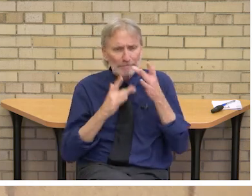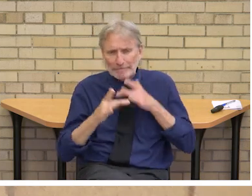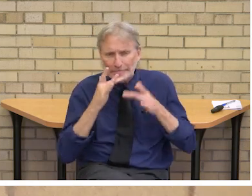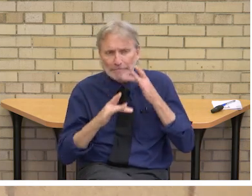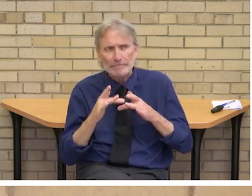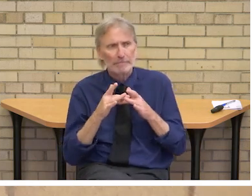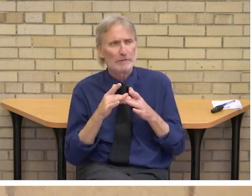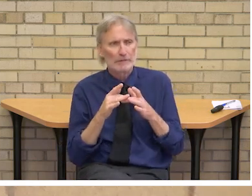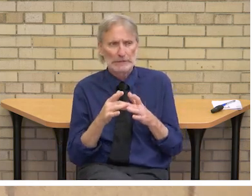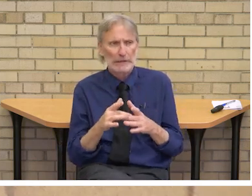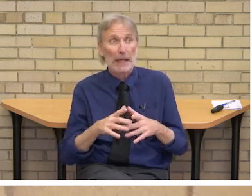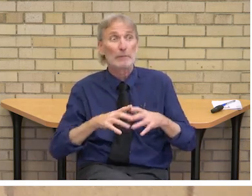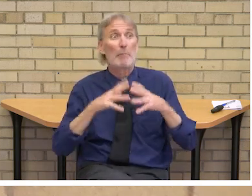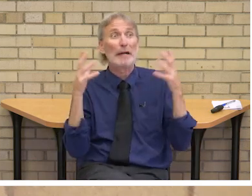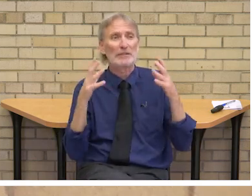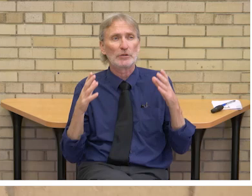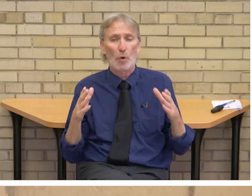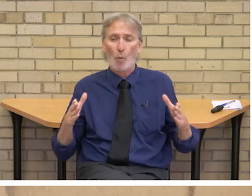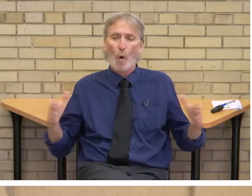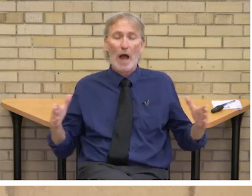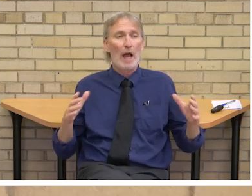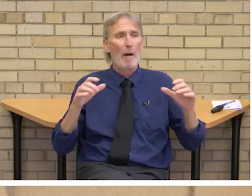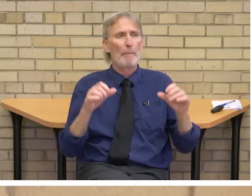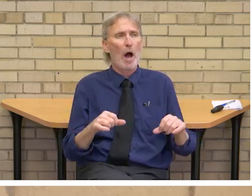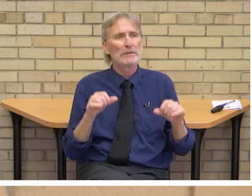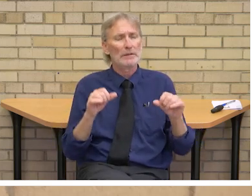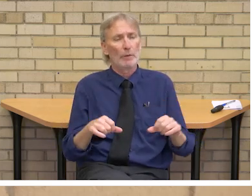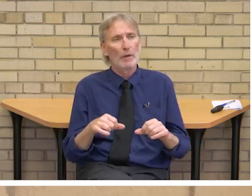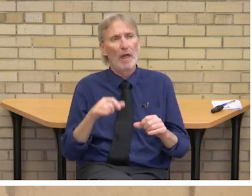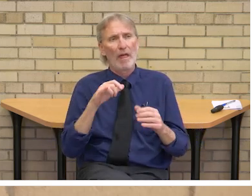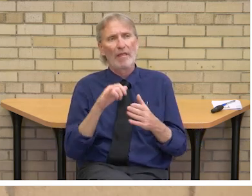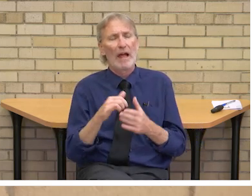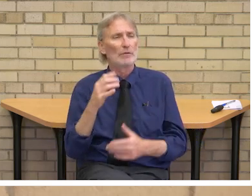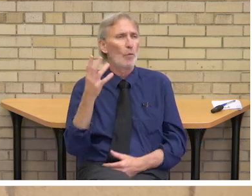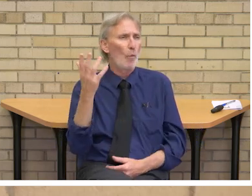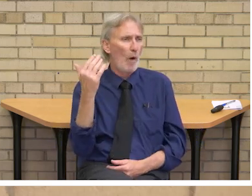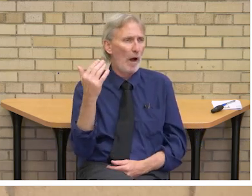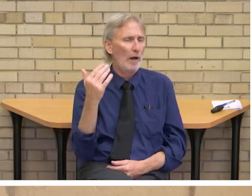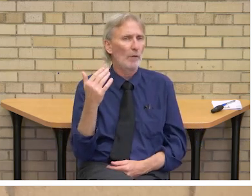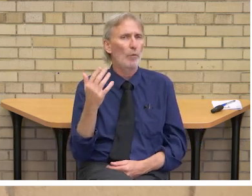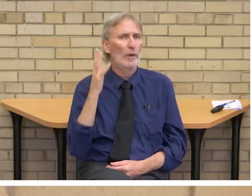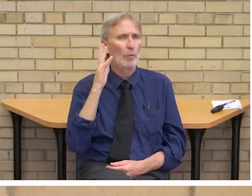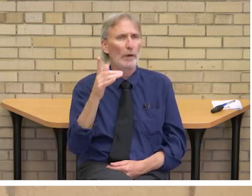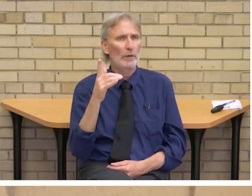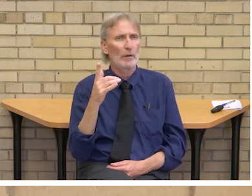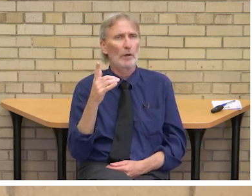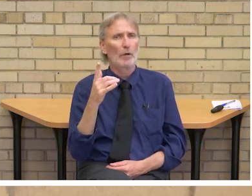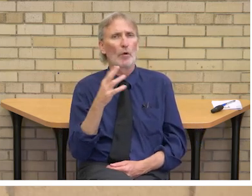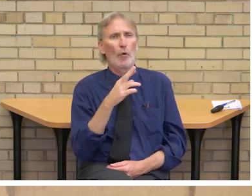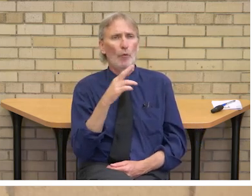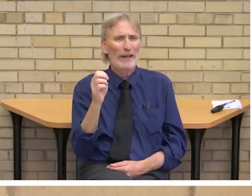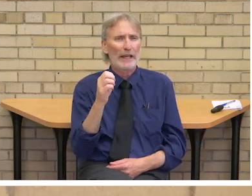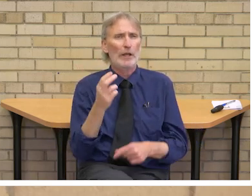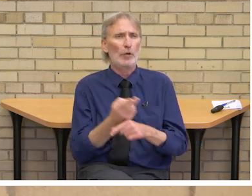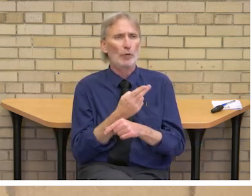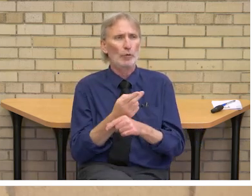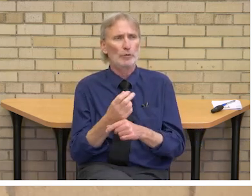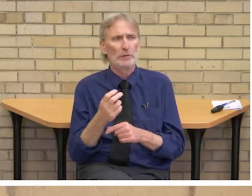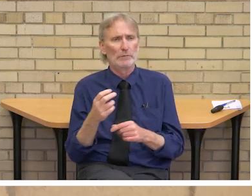the width that we can get out of the structure. And so that's why we're looking to reuse existing